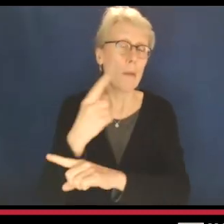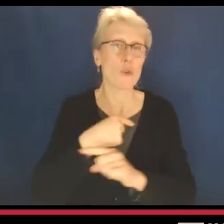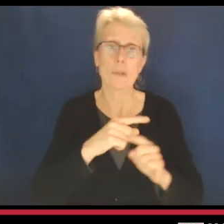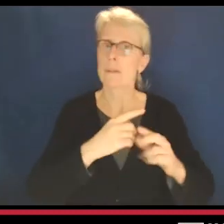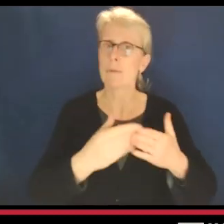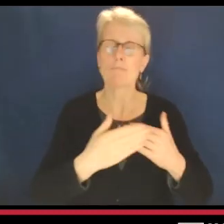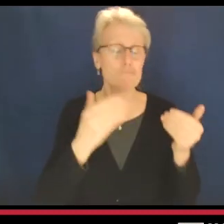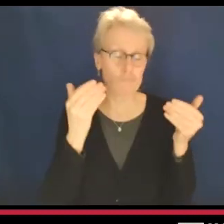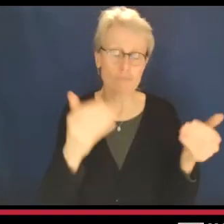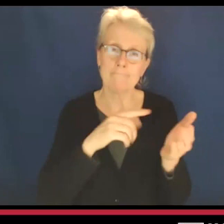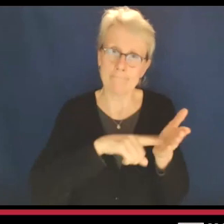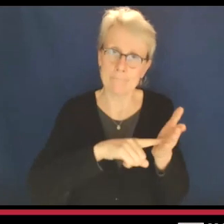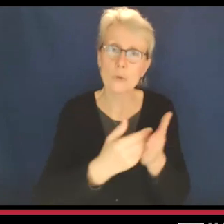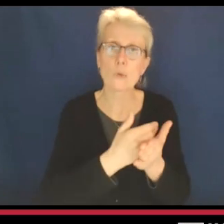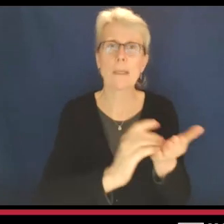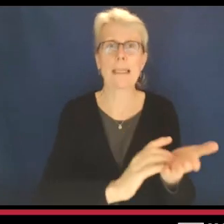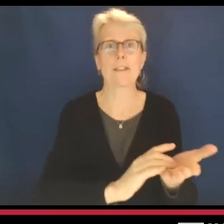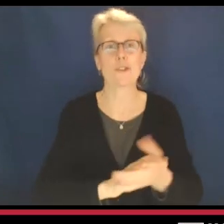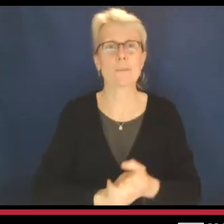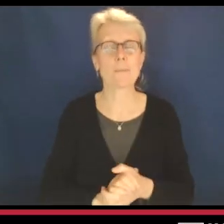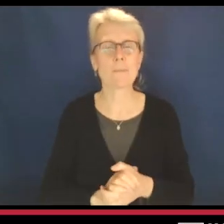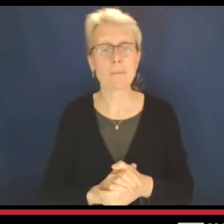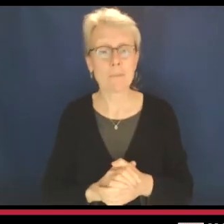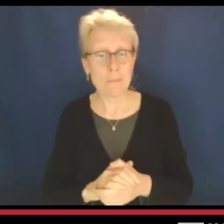Thank you. Do we have any questions online?